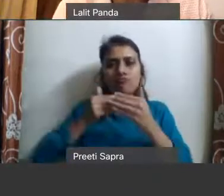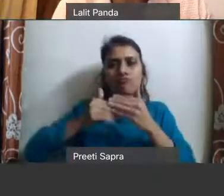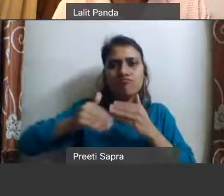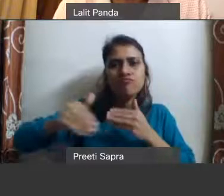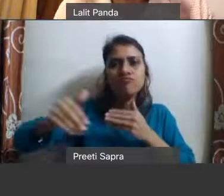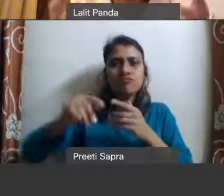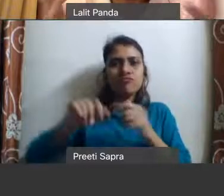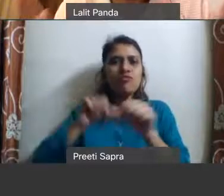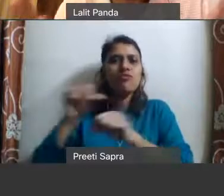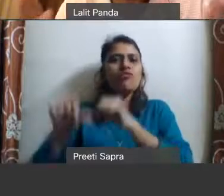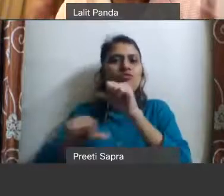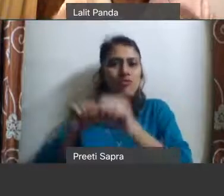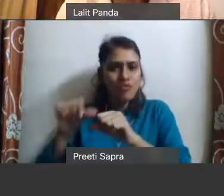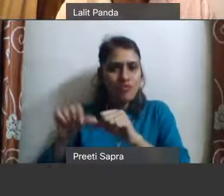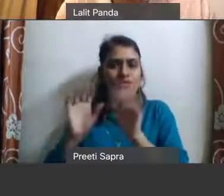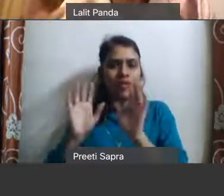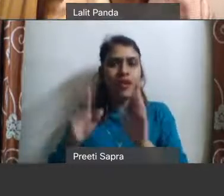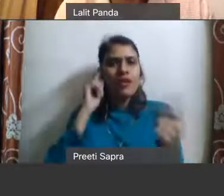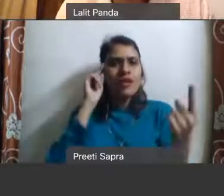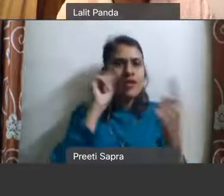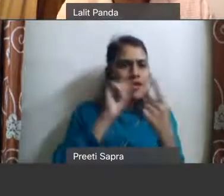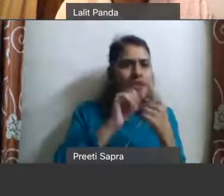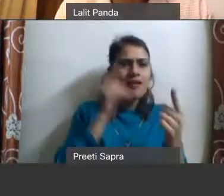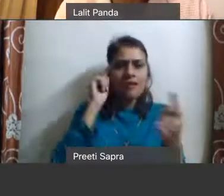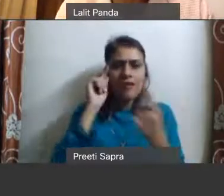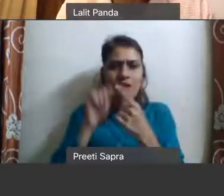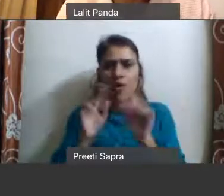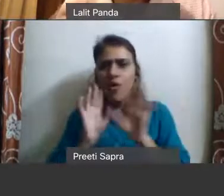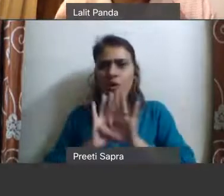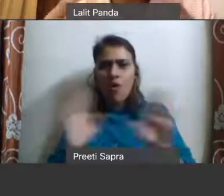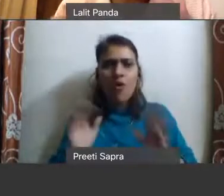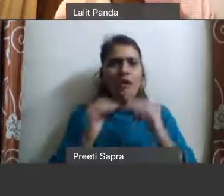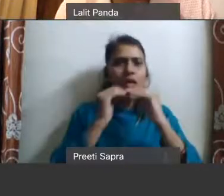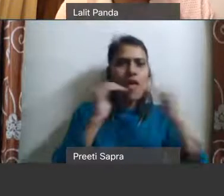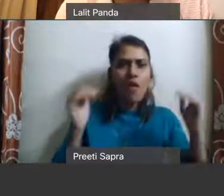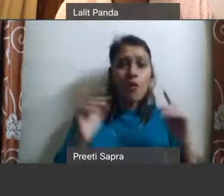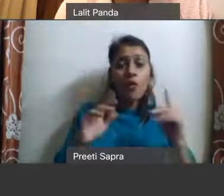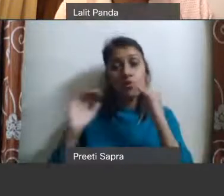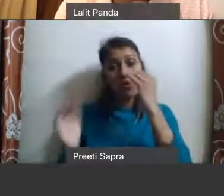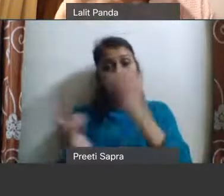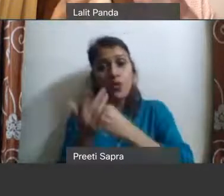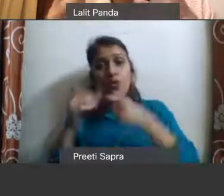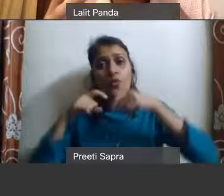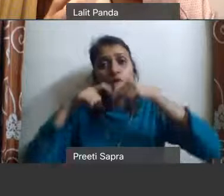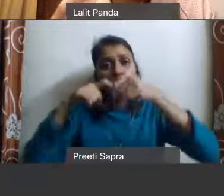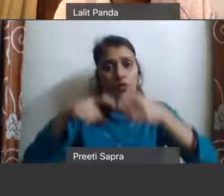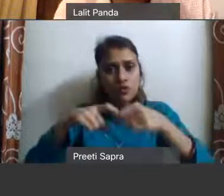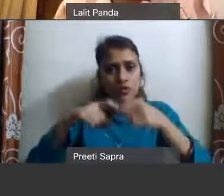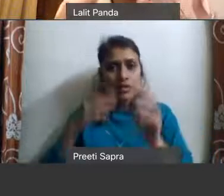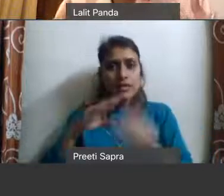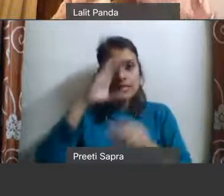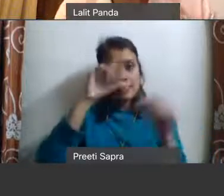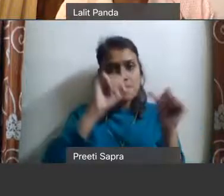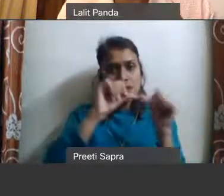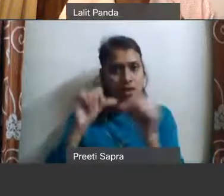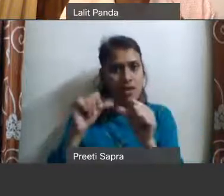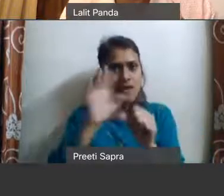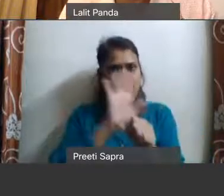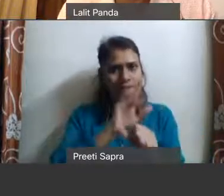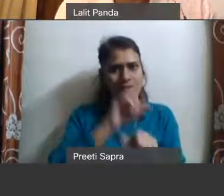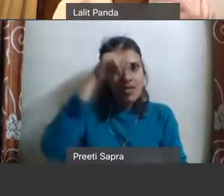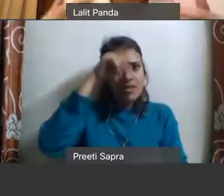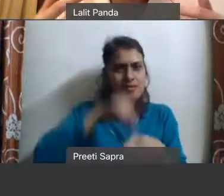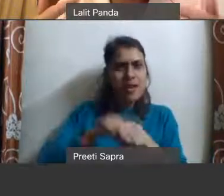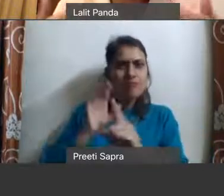on this on the discourse that equality or discrimination has in India. The new questions, the sort of ideas that the CAA has brought out for the first